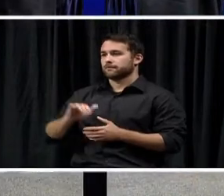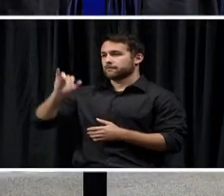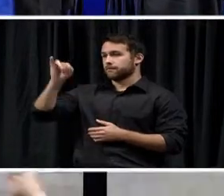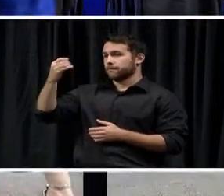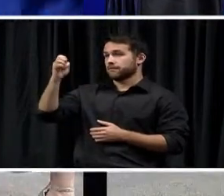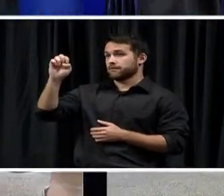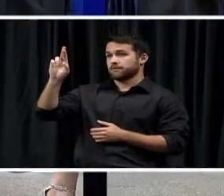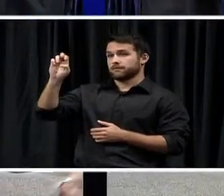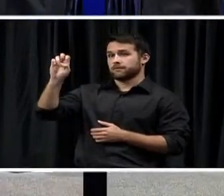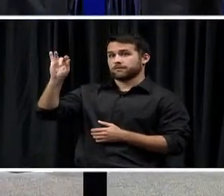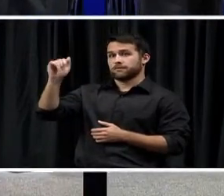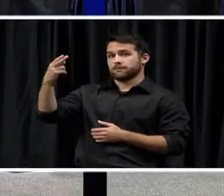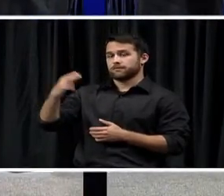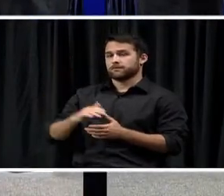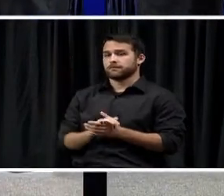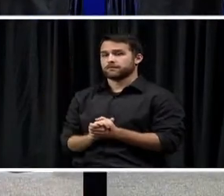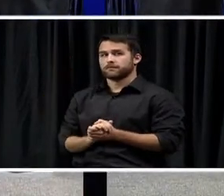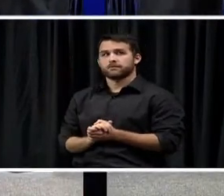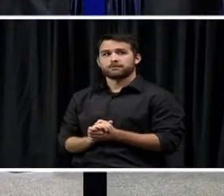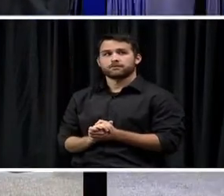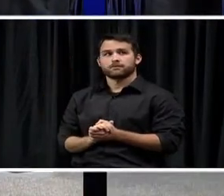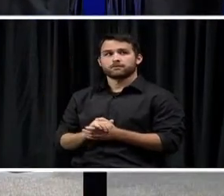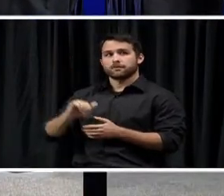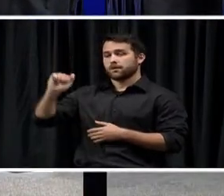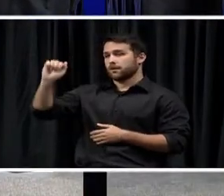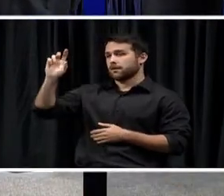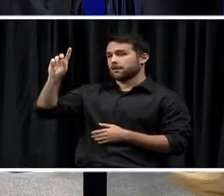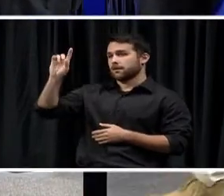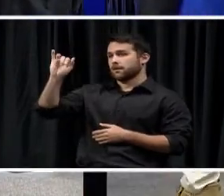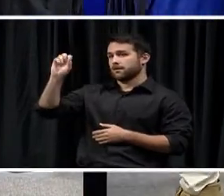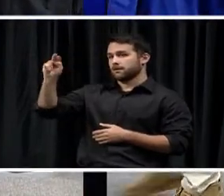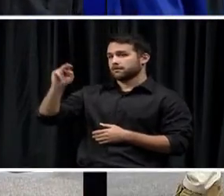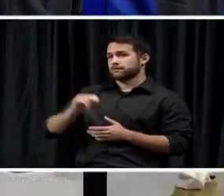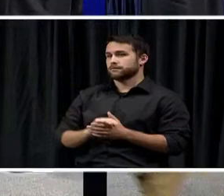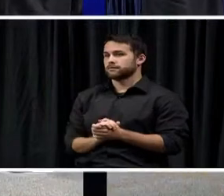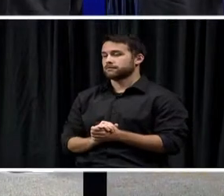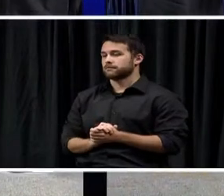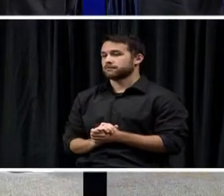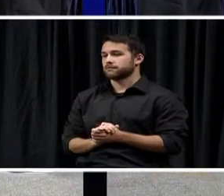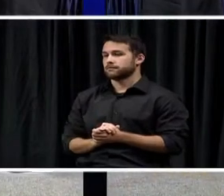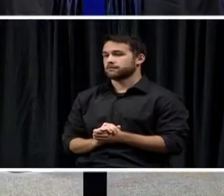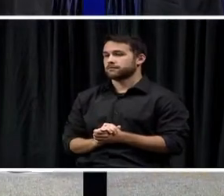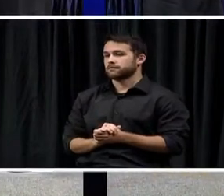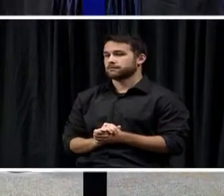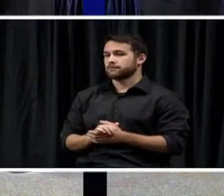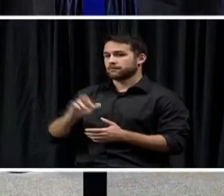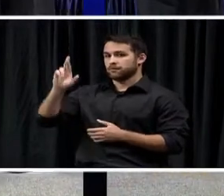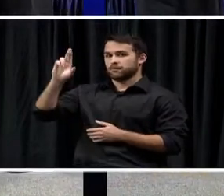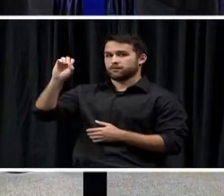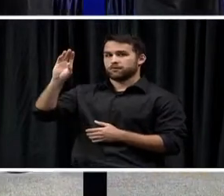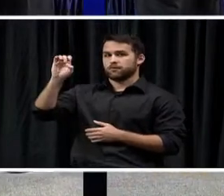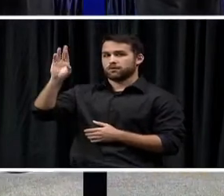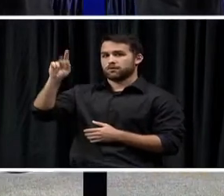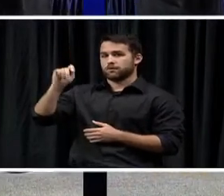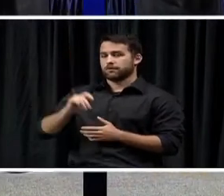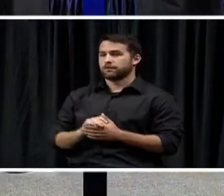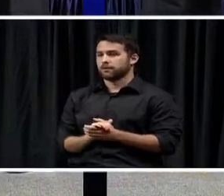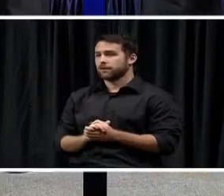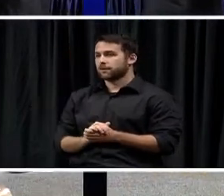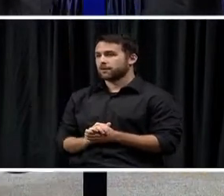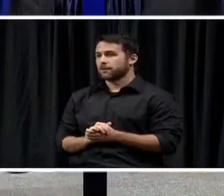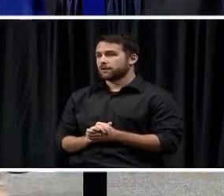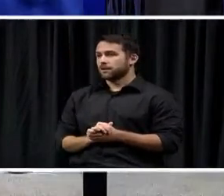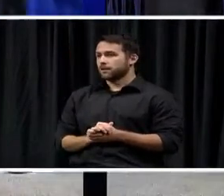Jeremiah Lewis Kenny. Addison June Kenny. Robert Fulton Kenny